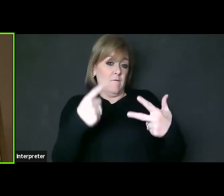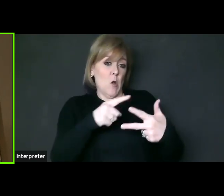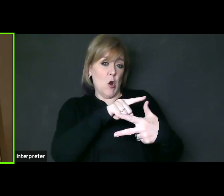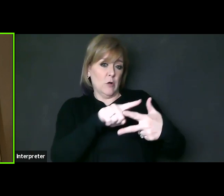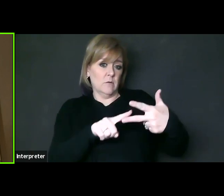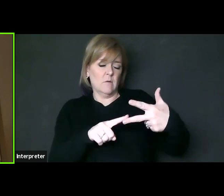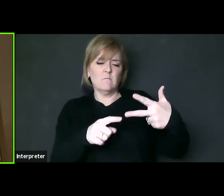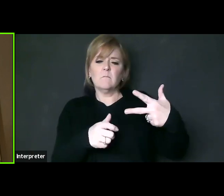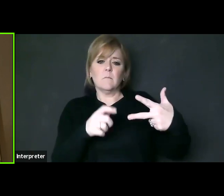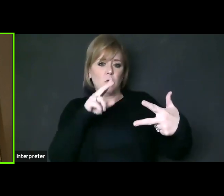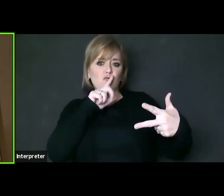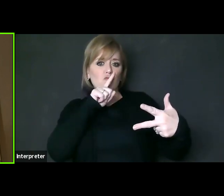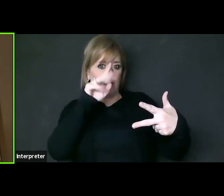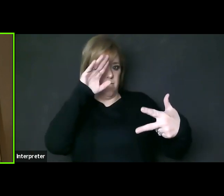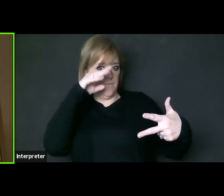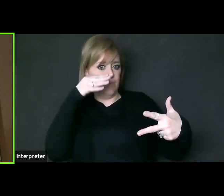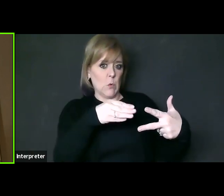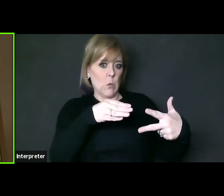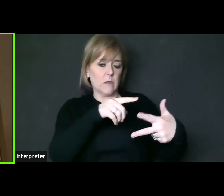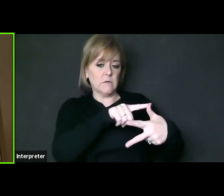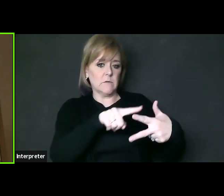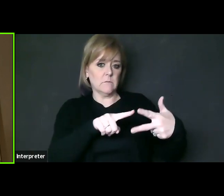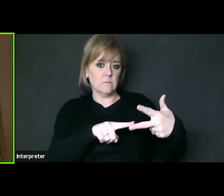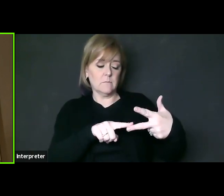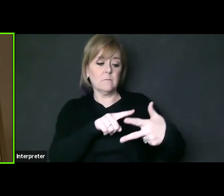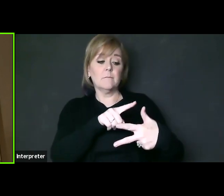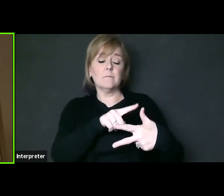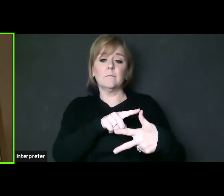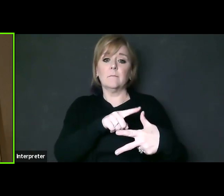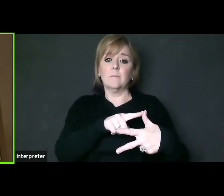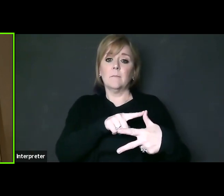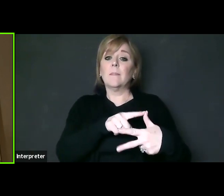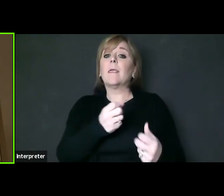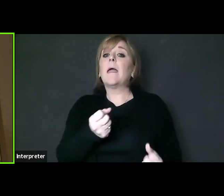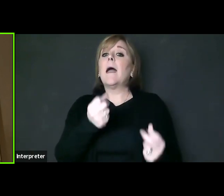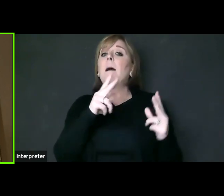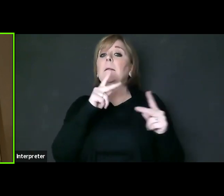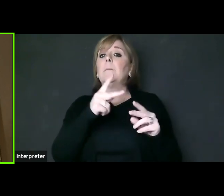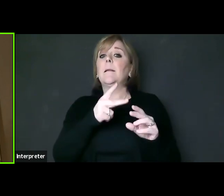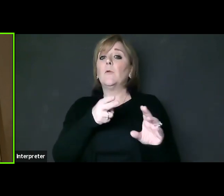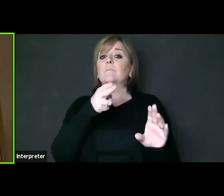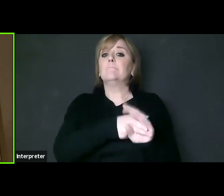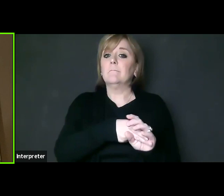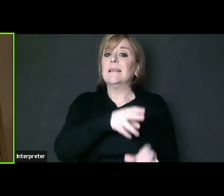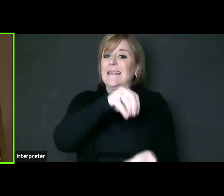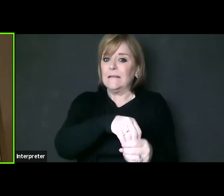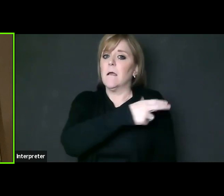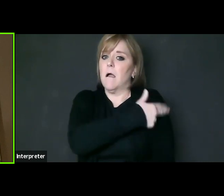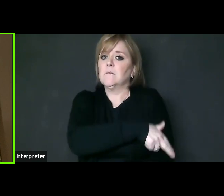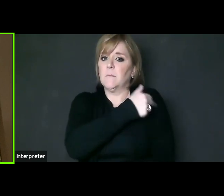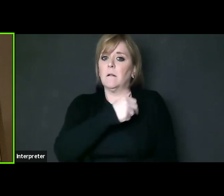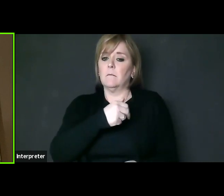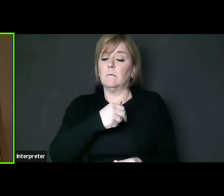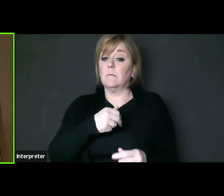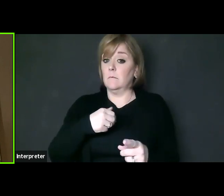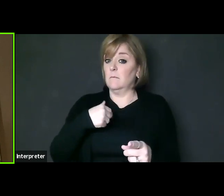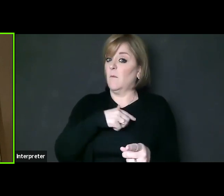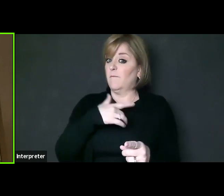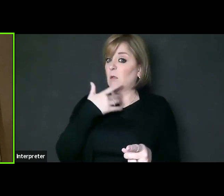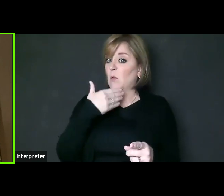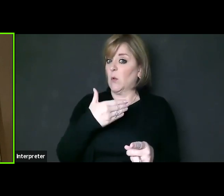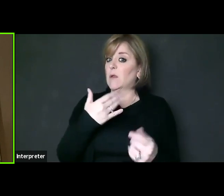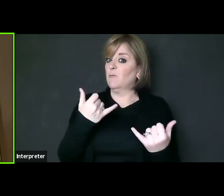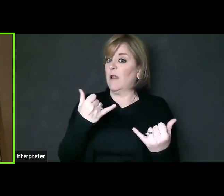are looking at. We're closely following the number of hospitalized. We feel good about that number, by the way. It's remained